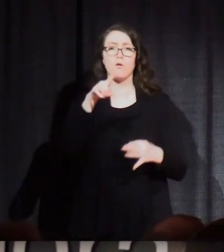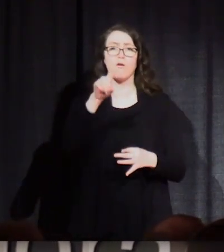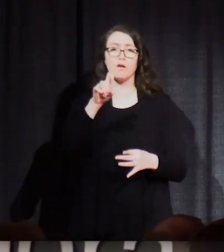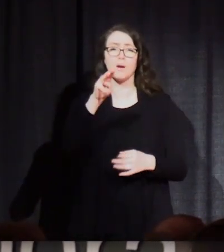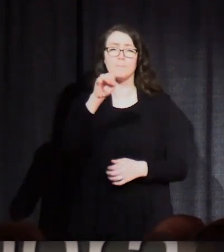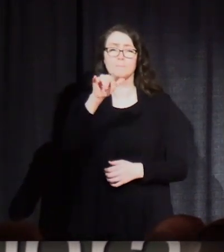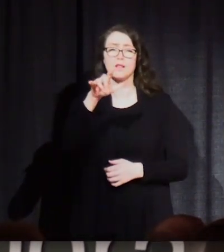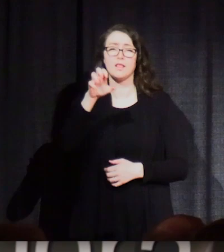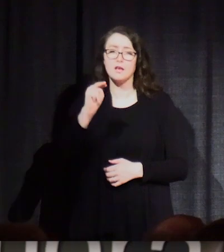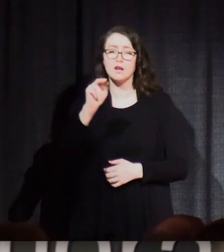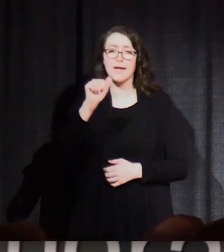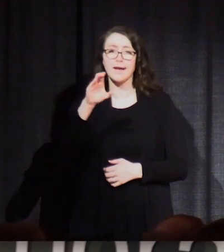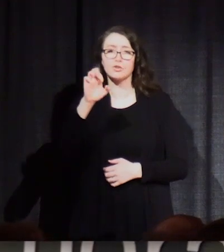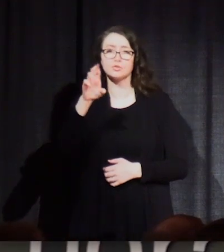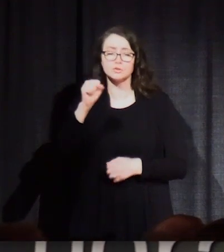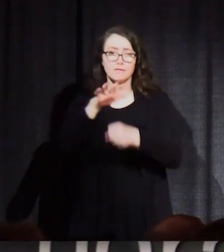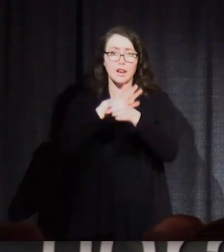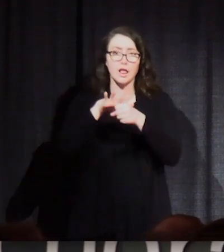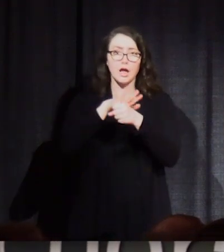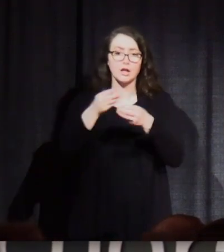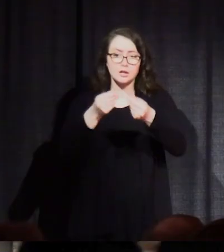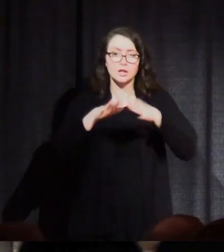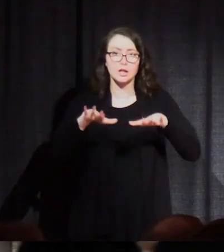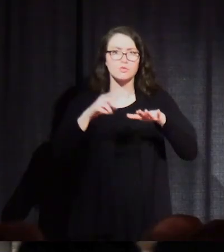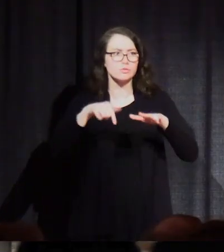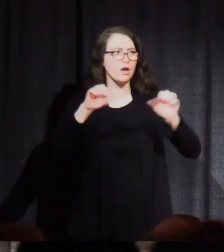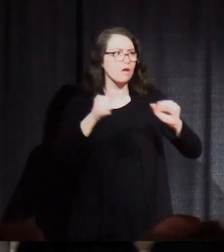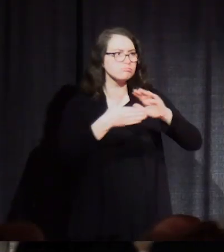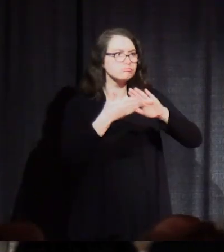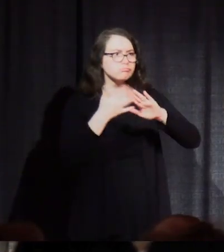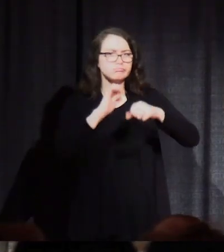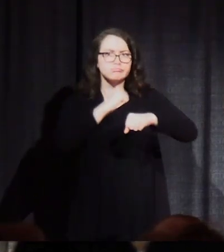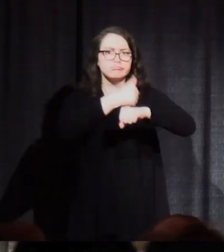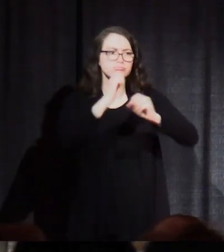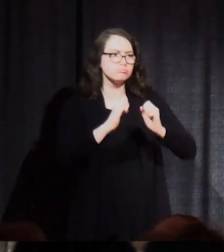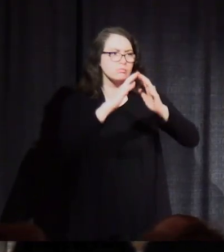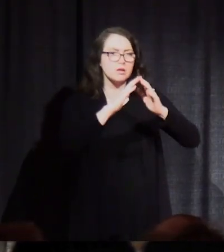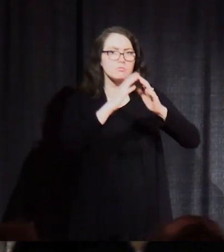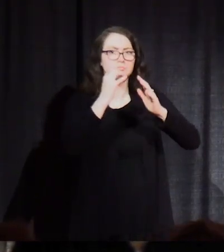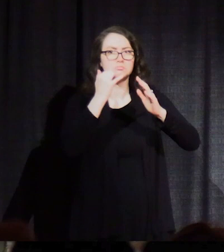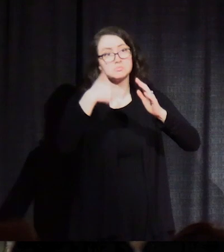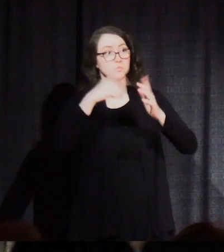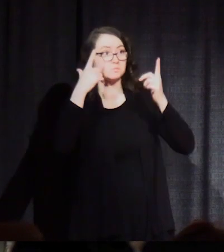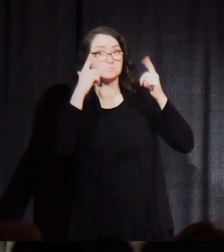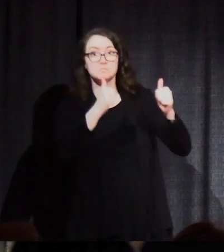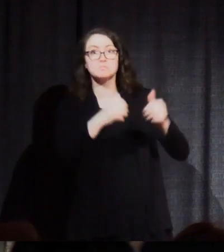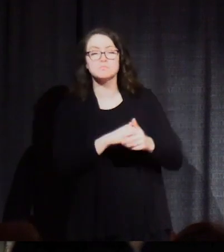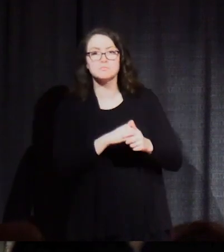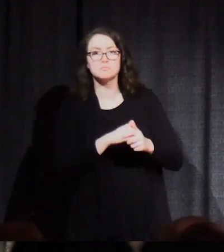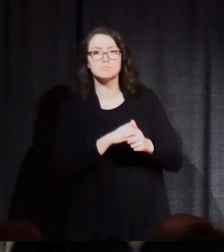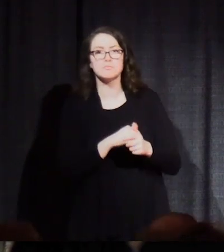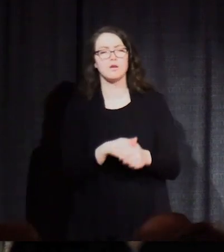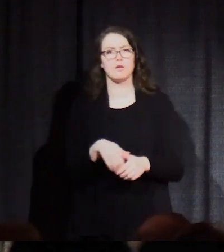land to develop as we pleased. It wasn't lost then what we know so well now. Selecting the quarter of